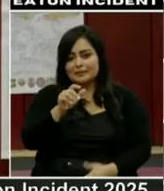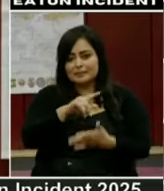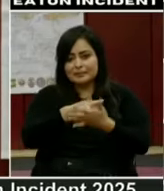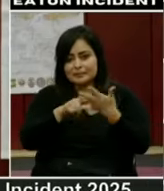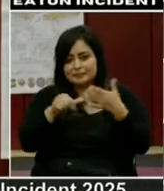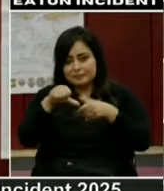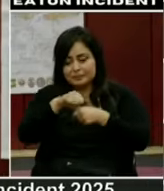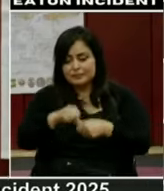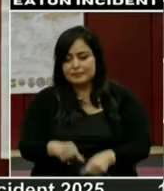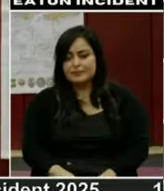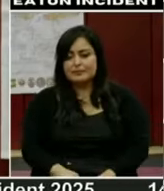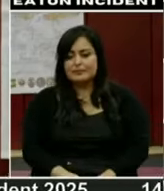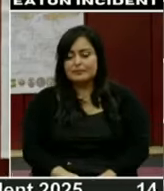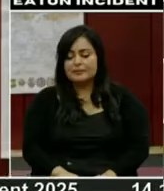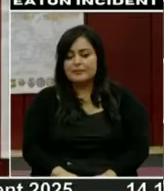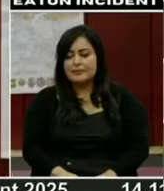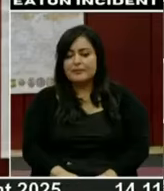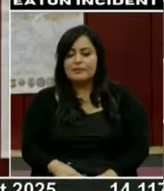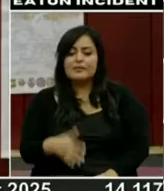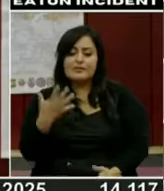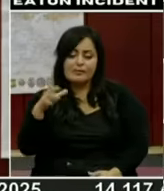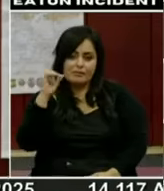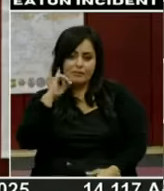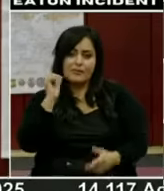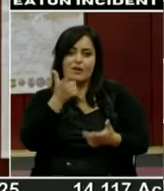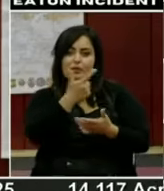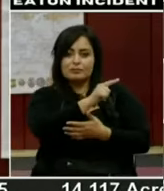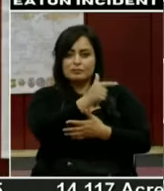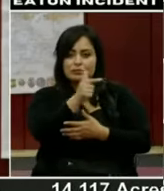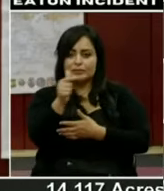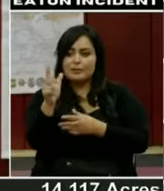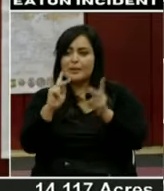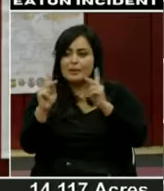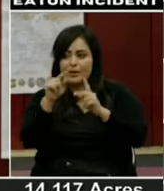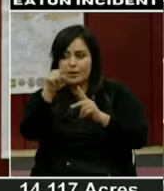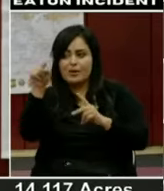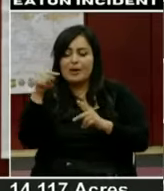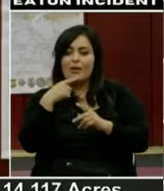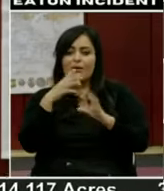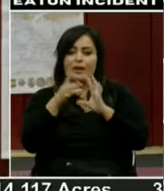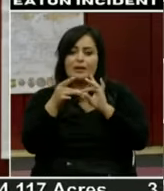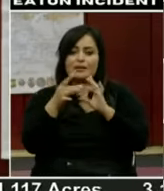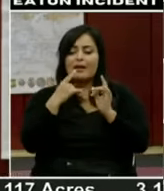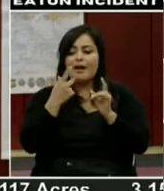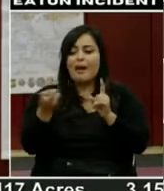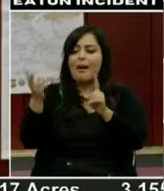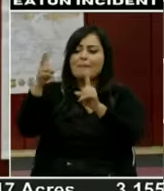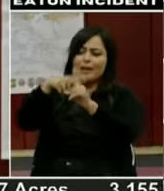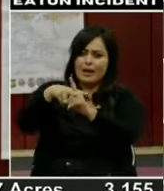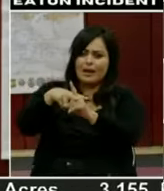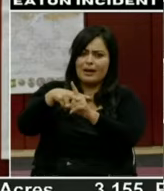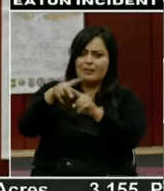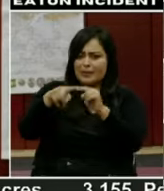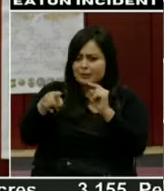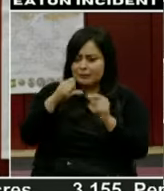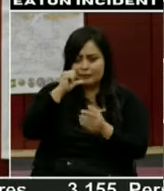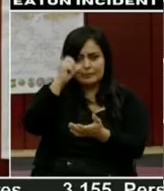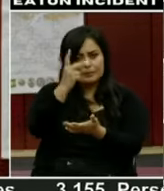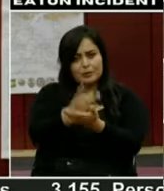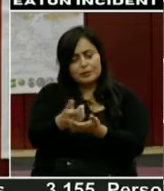Now, we've heard from so many constituents who said that they did apply and then were not